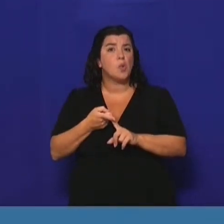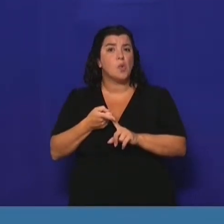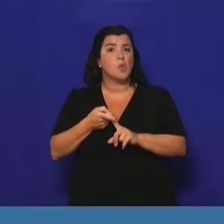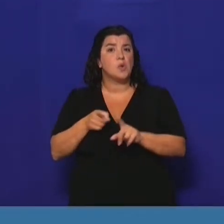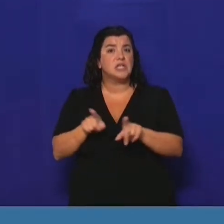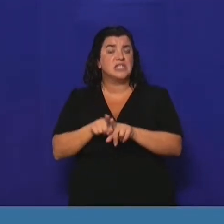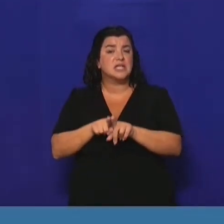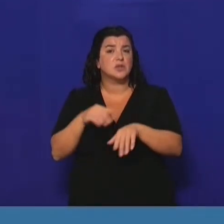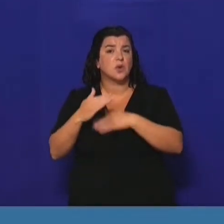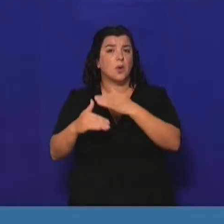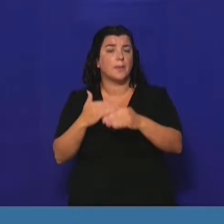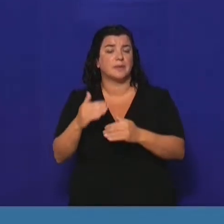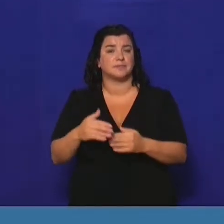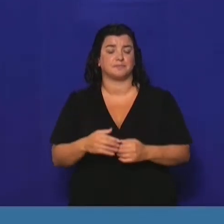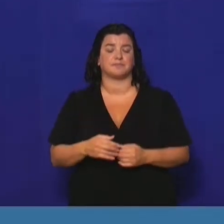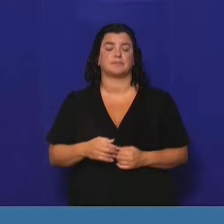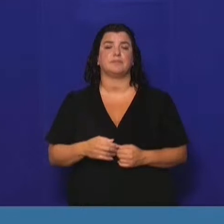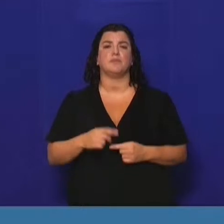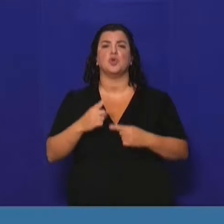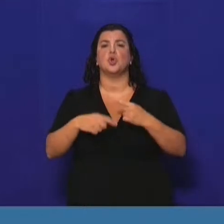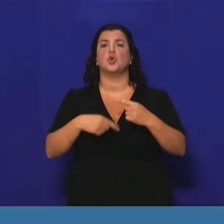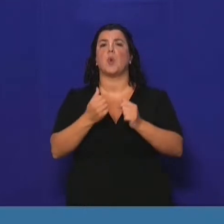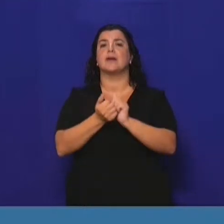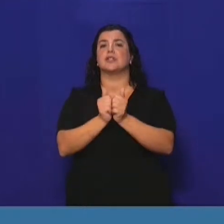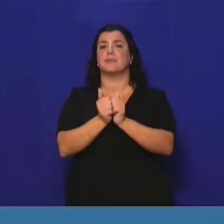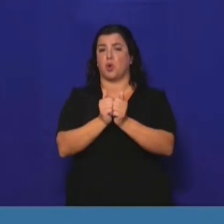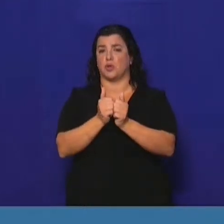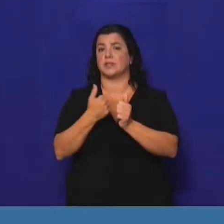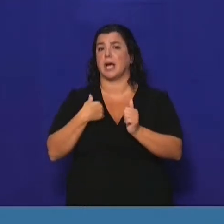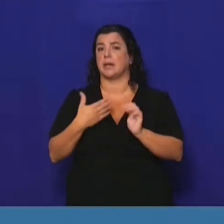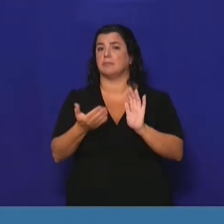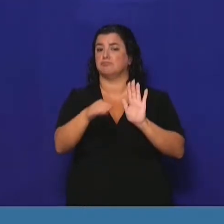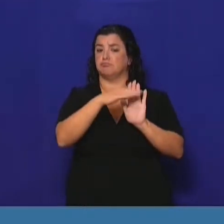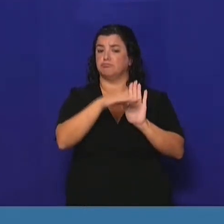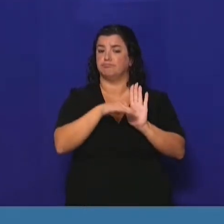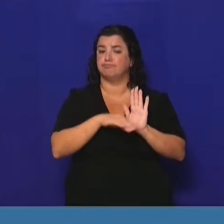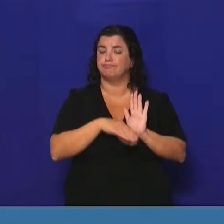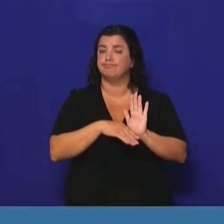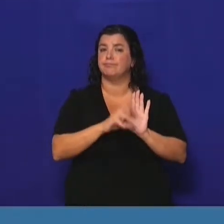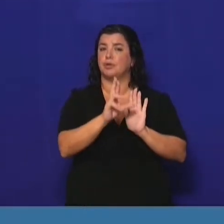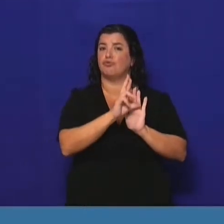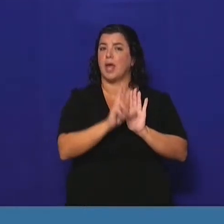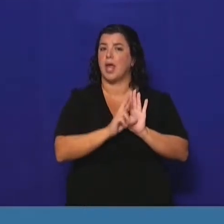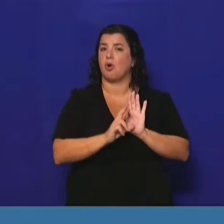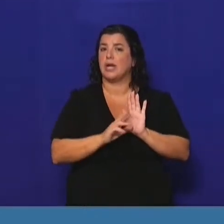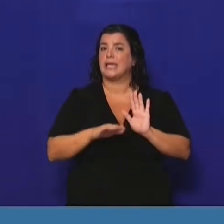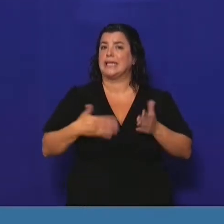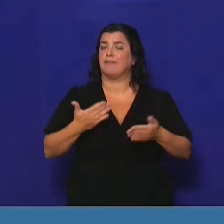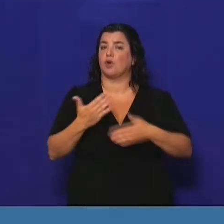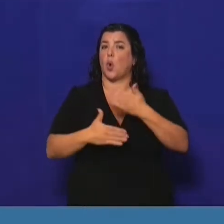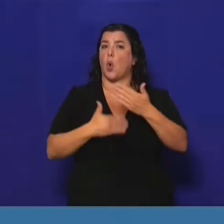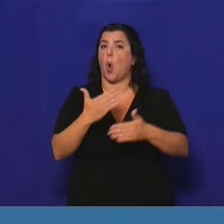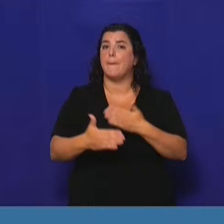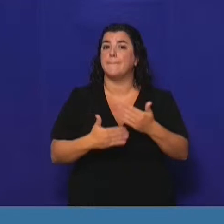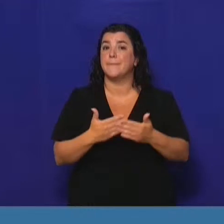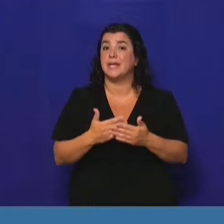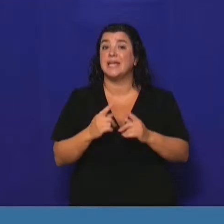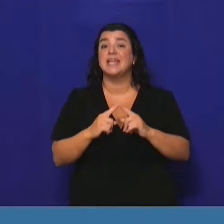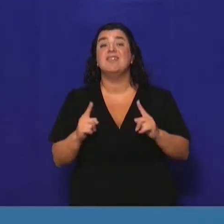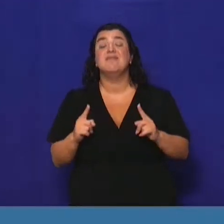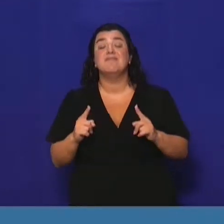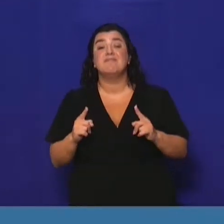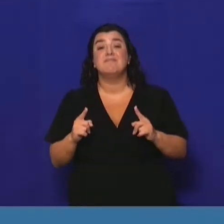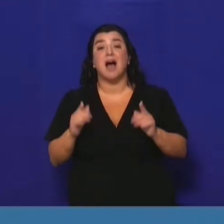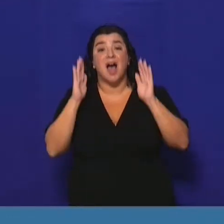sports, aħna u koll għanna l-lini gwida ta' kif l-sports jista jibqa' dej, pero dejjem mezzi ta'